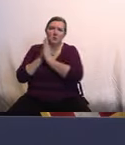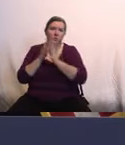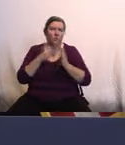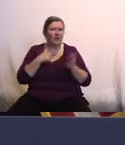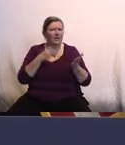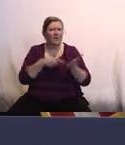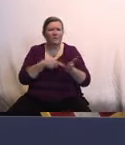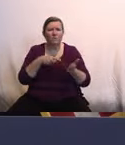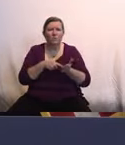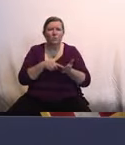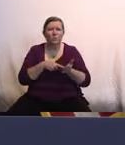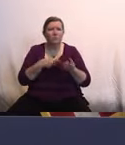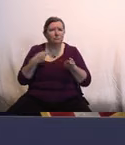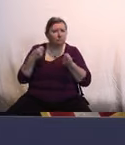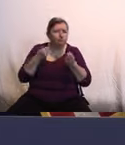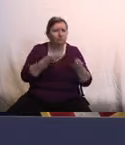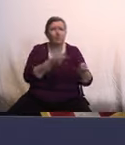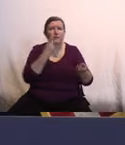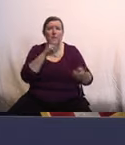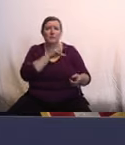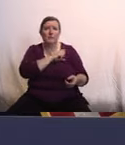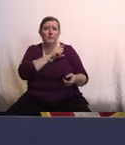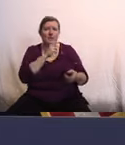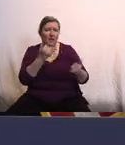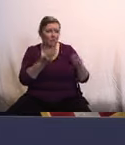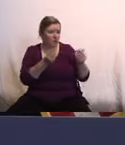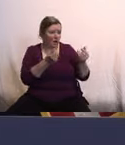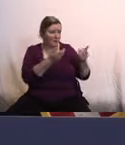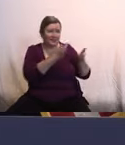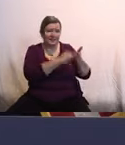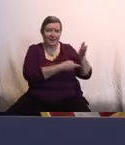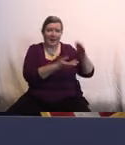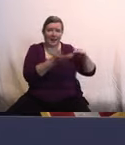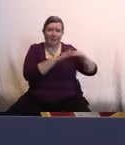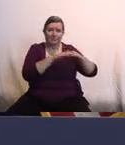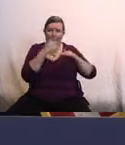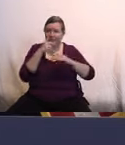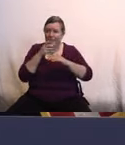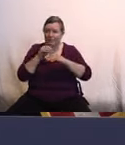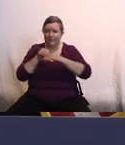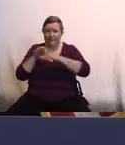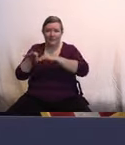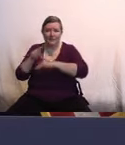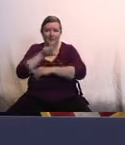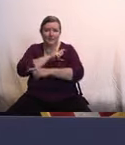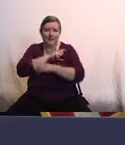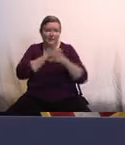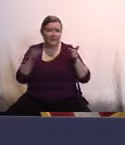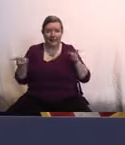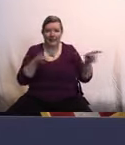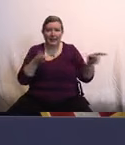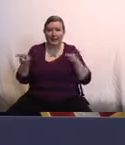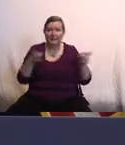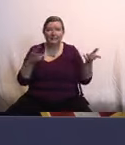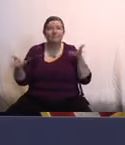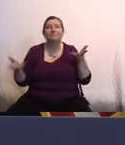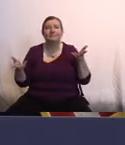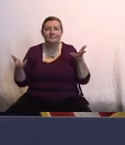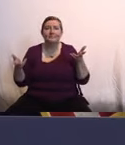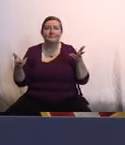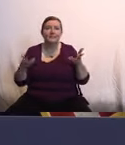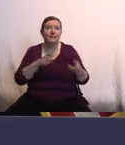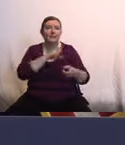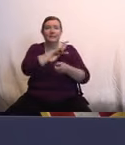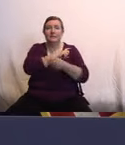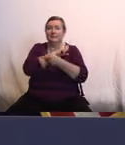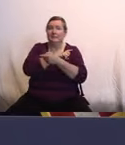property tax relief, which we've been on and will continue to be on, the police reality has not been a part of